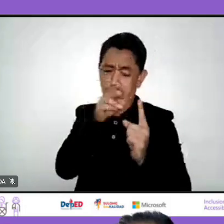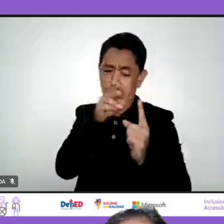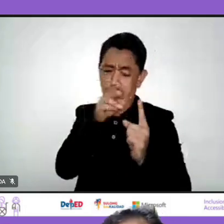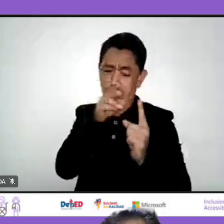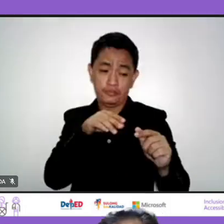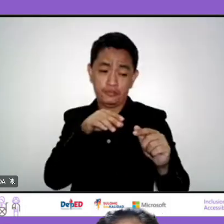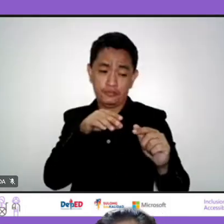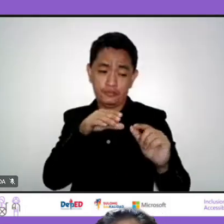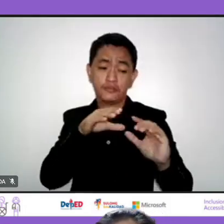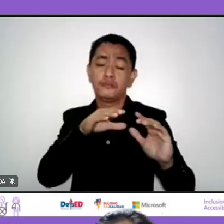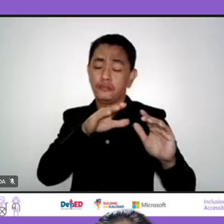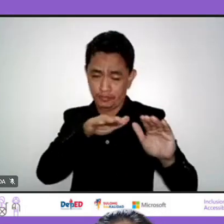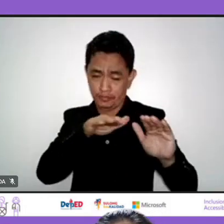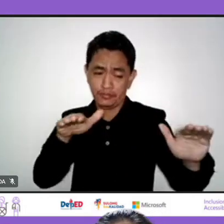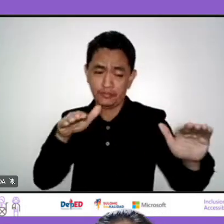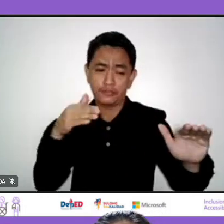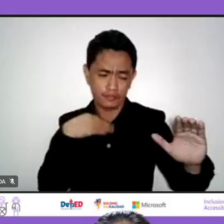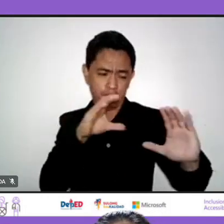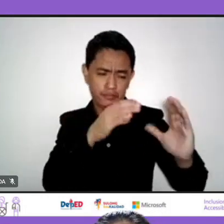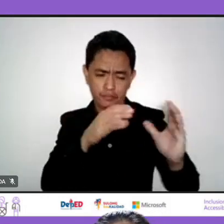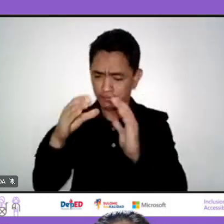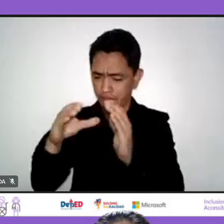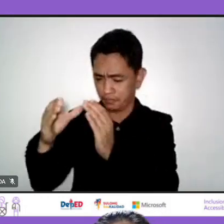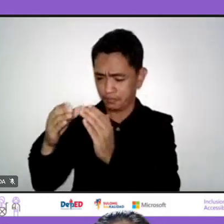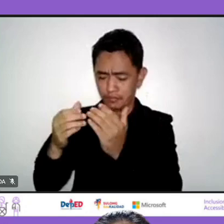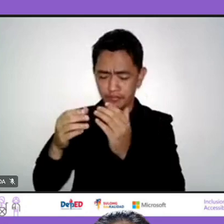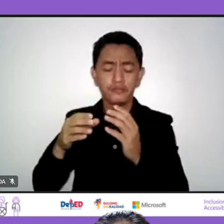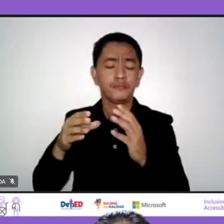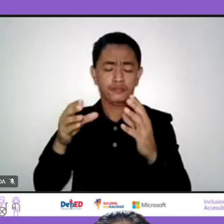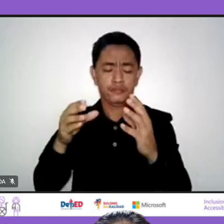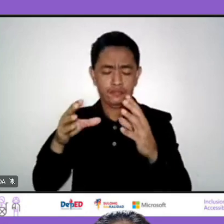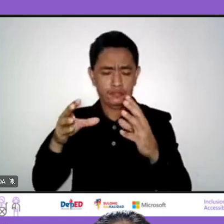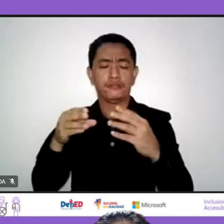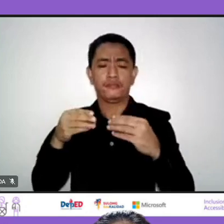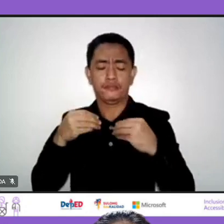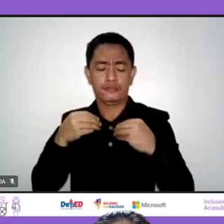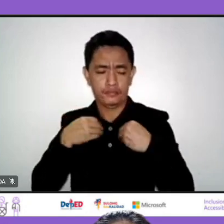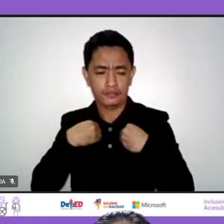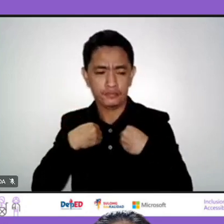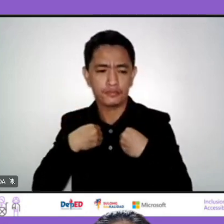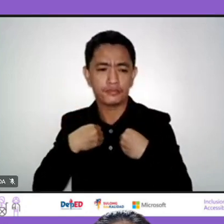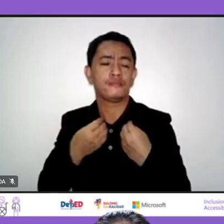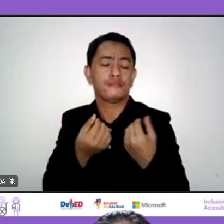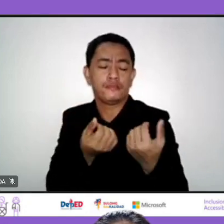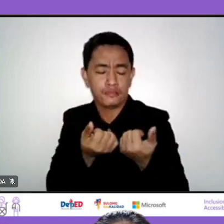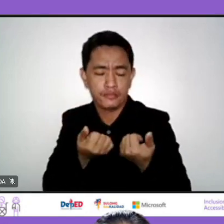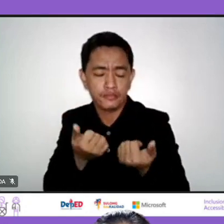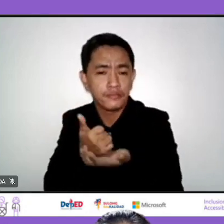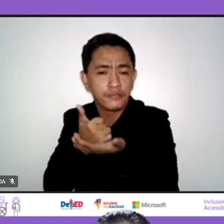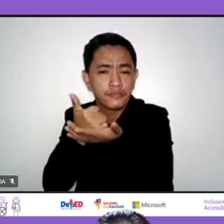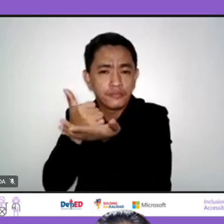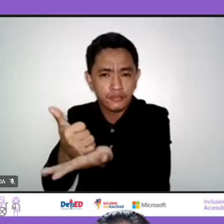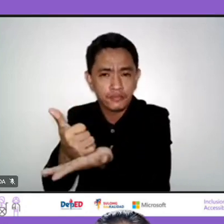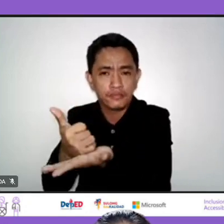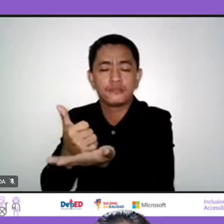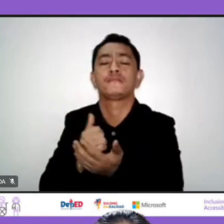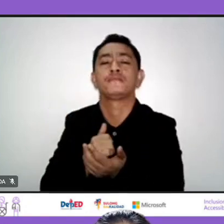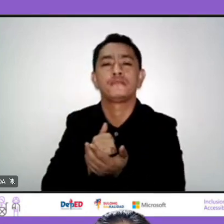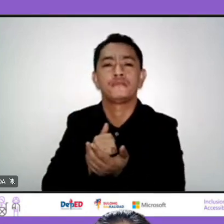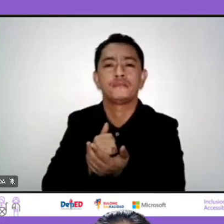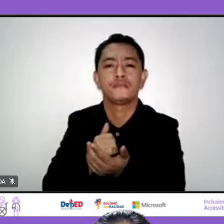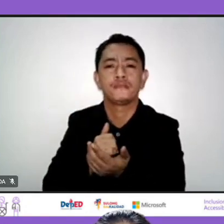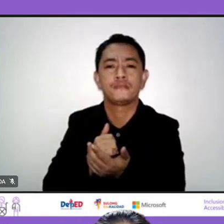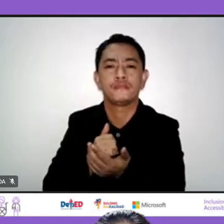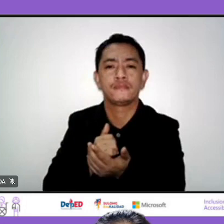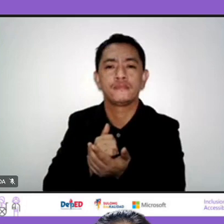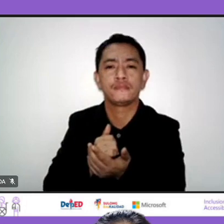have a better picture of these kids under these classifications, then the accommodations